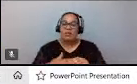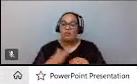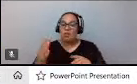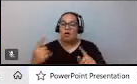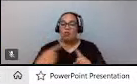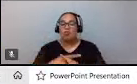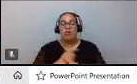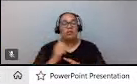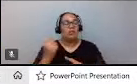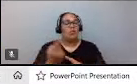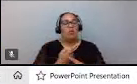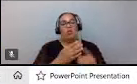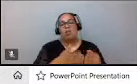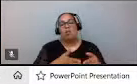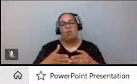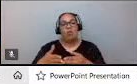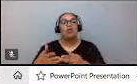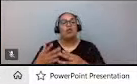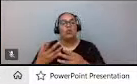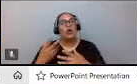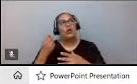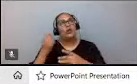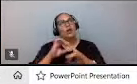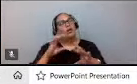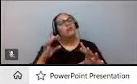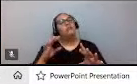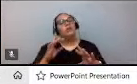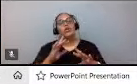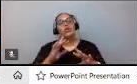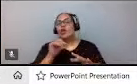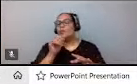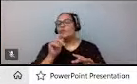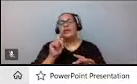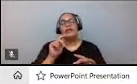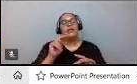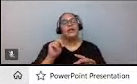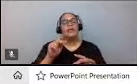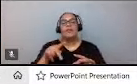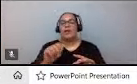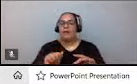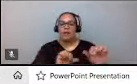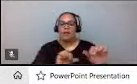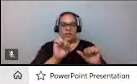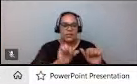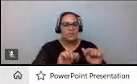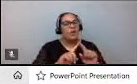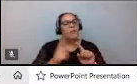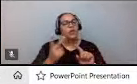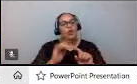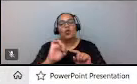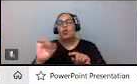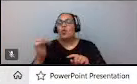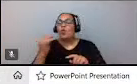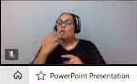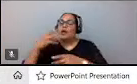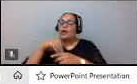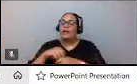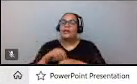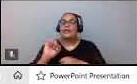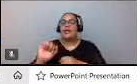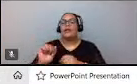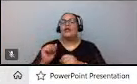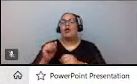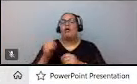across all our ports to one understand not only the tnpa condition assessment but also those that are within the Ambit of the